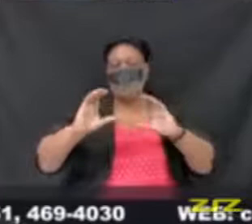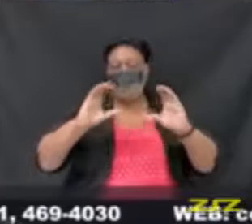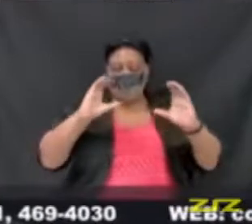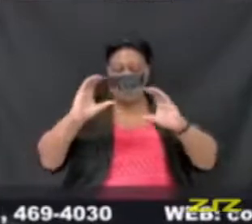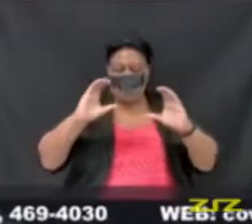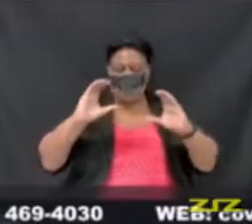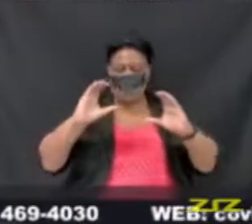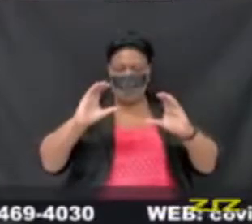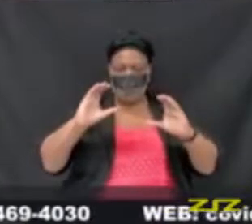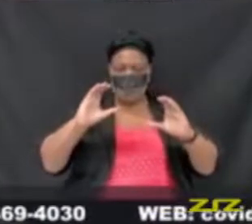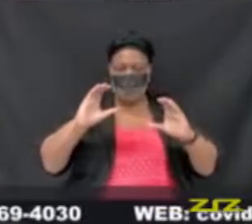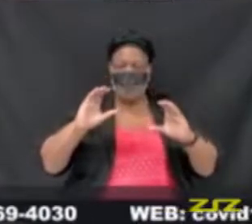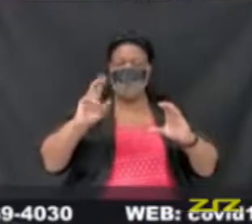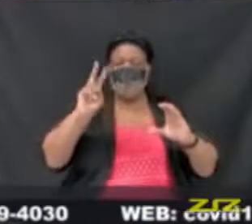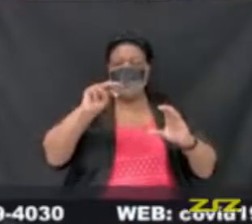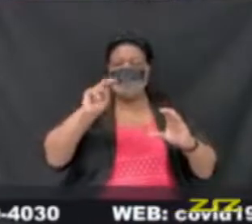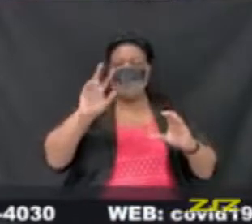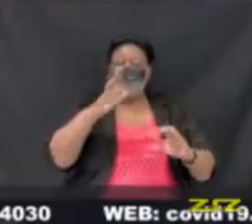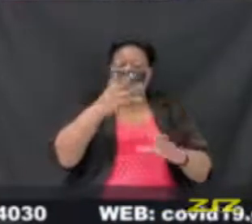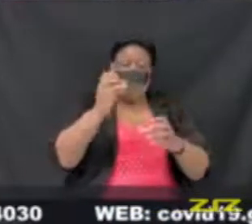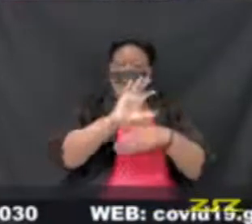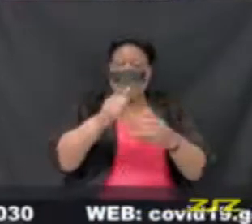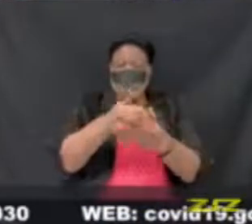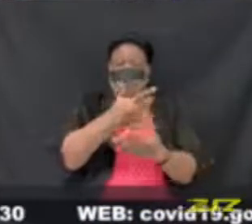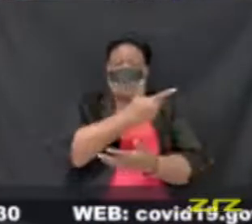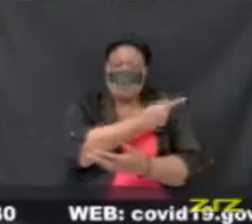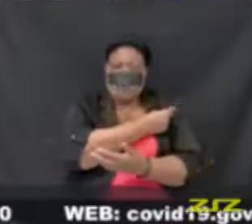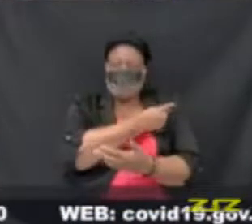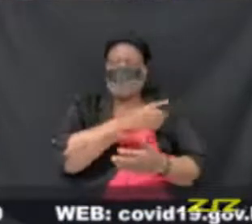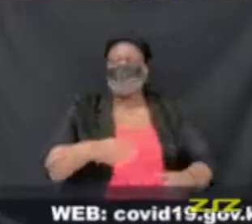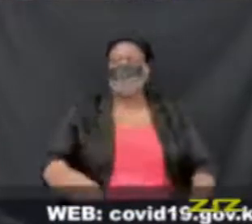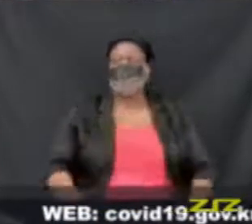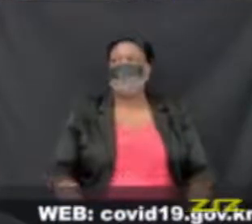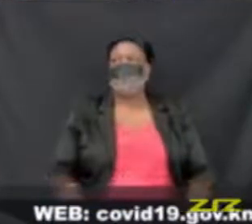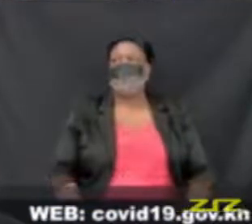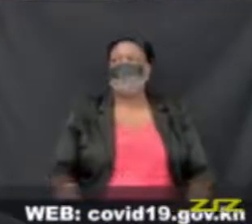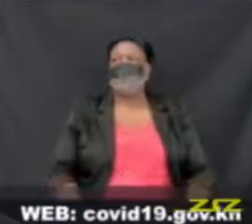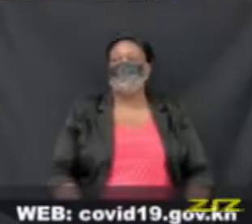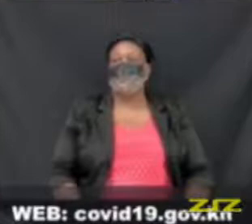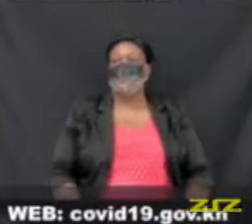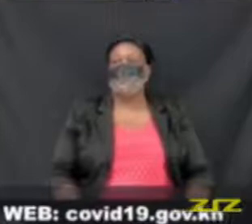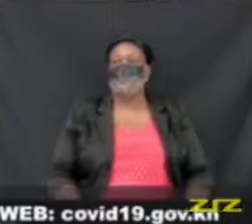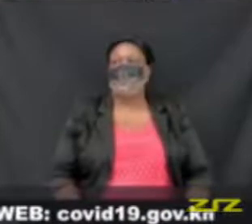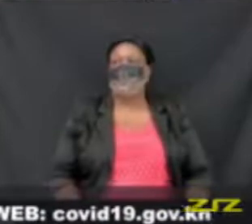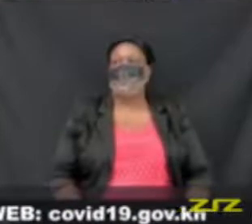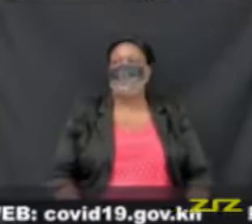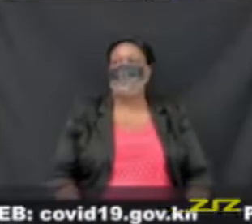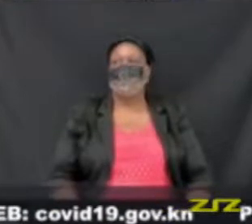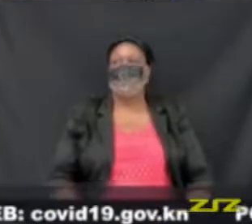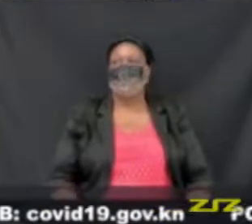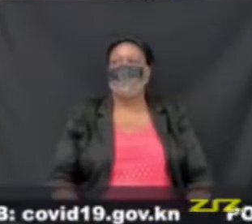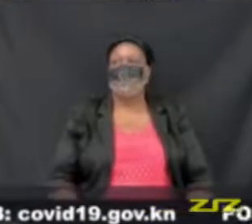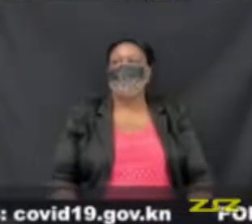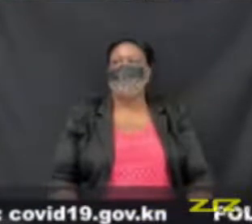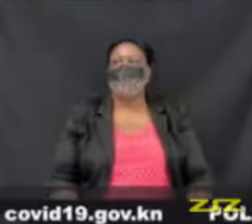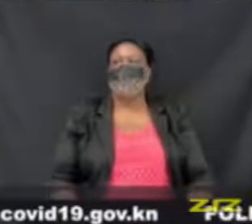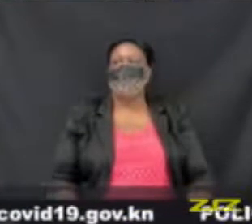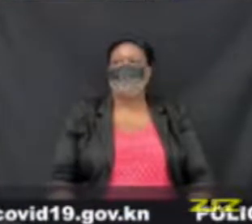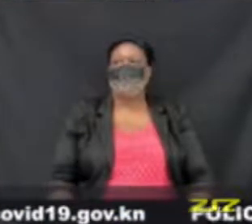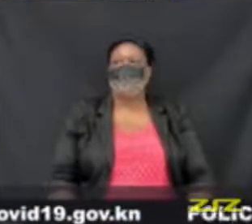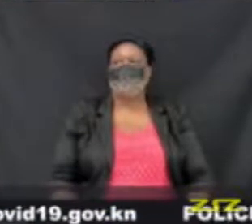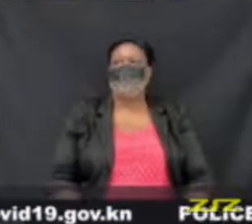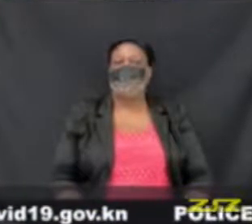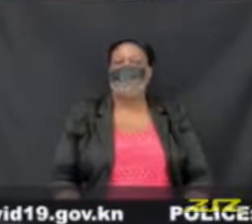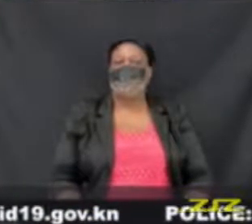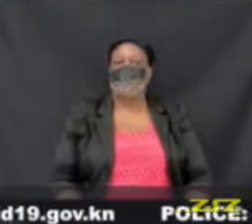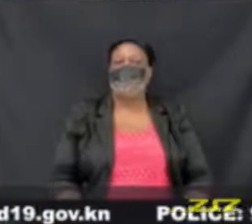that he was going to be protected by the herd, which means that he was not planning to get vaccinated, but was